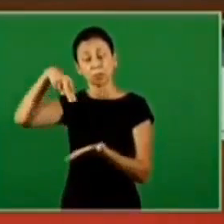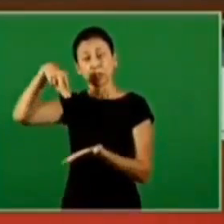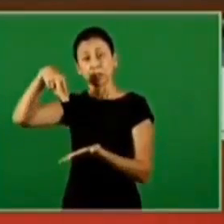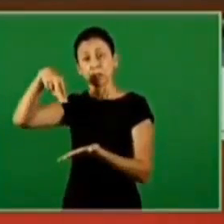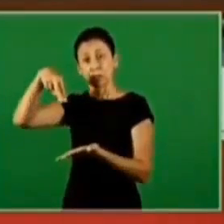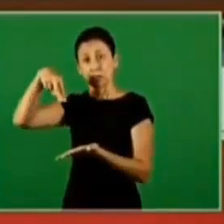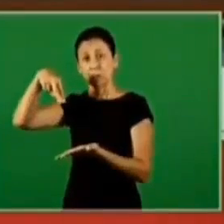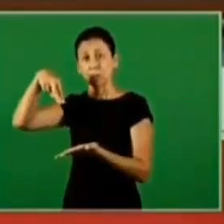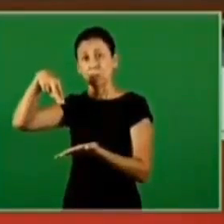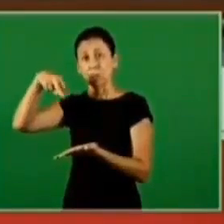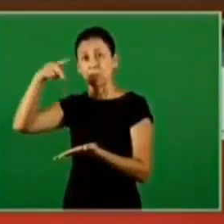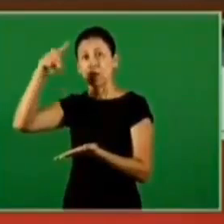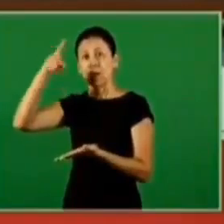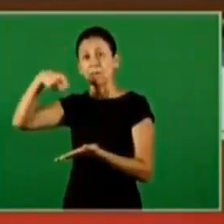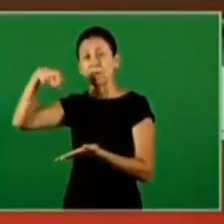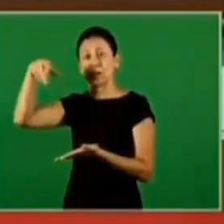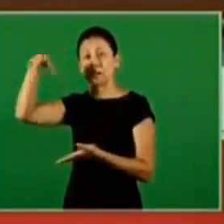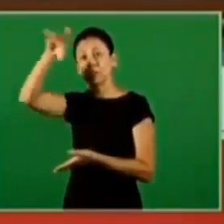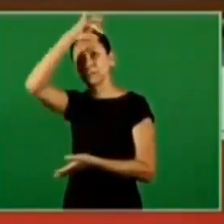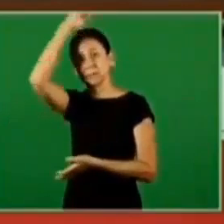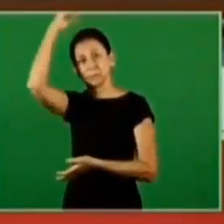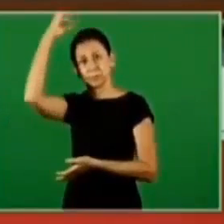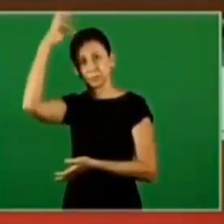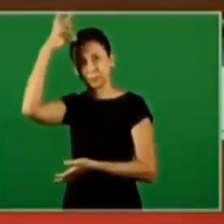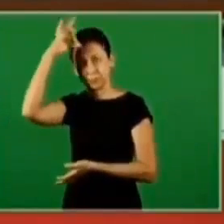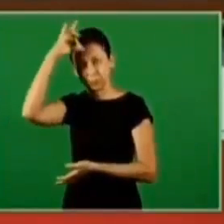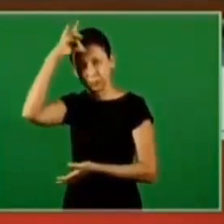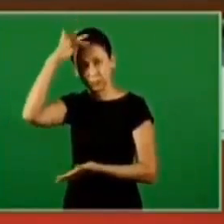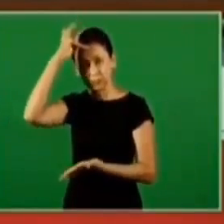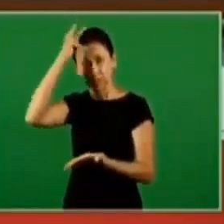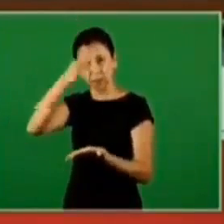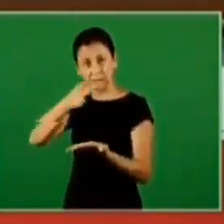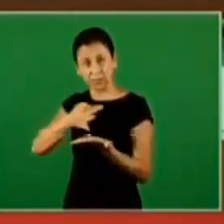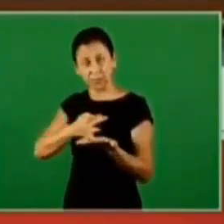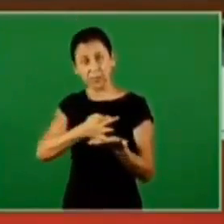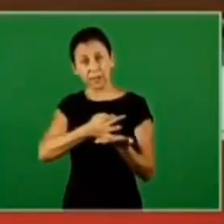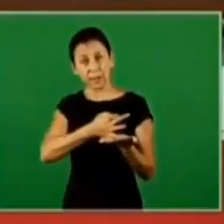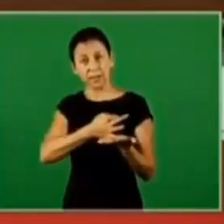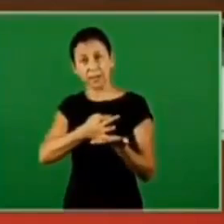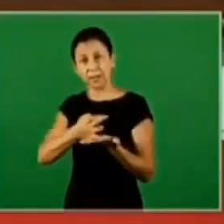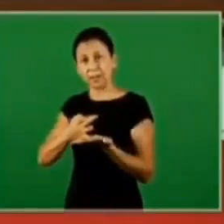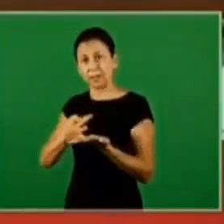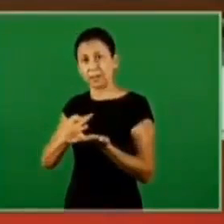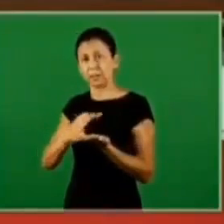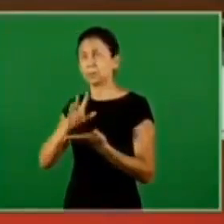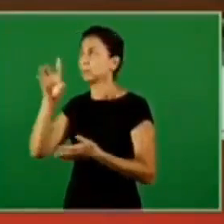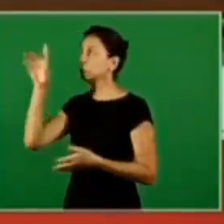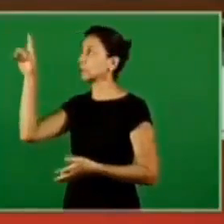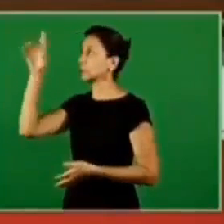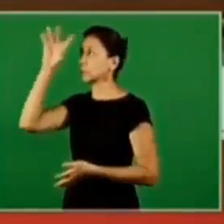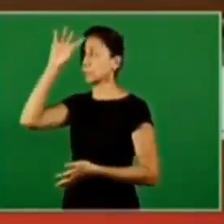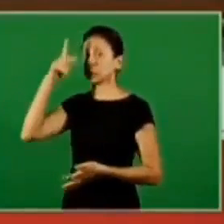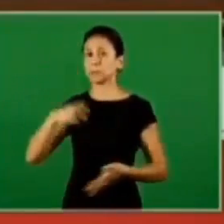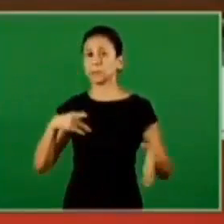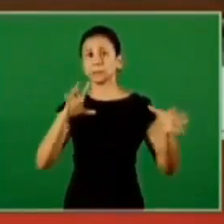Why? Because it was given the Holy Spirit. So the element of connection between man and